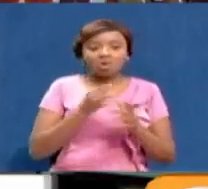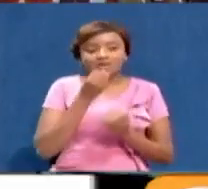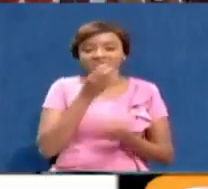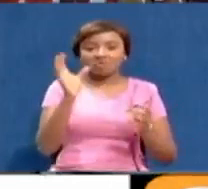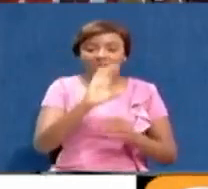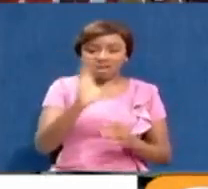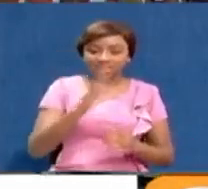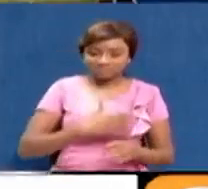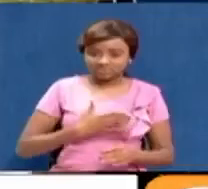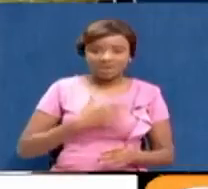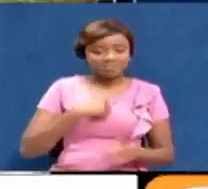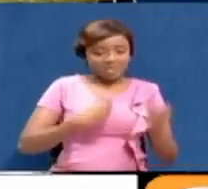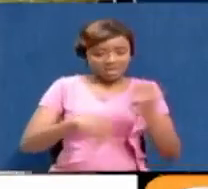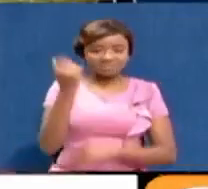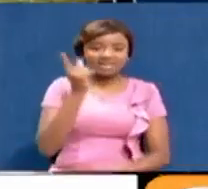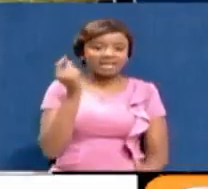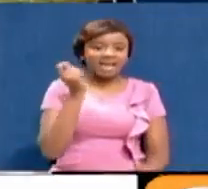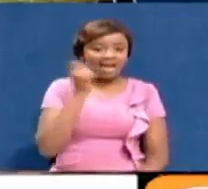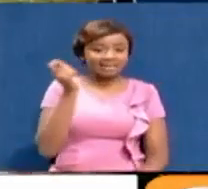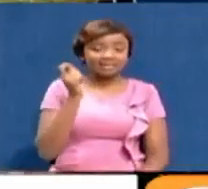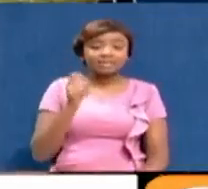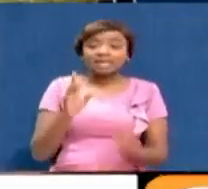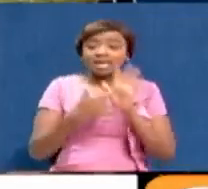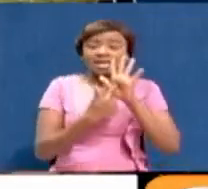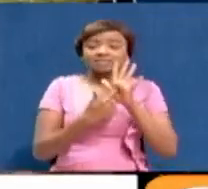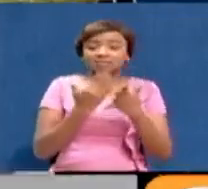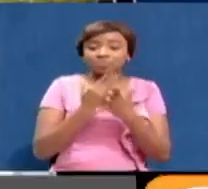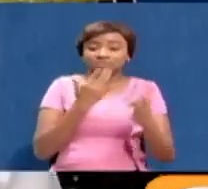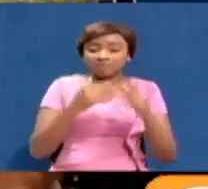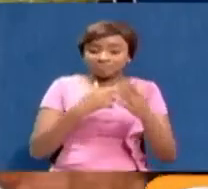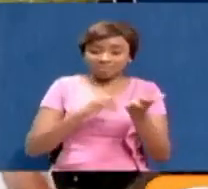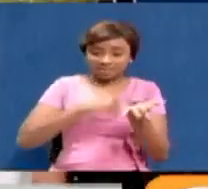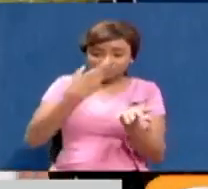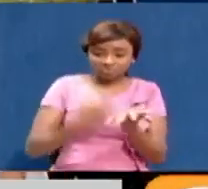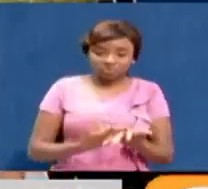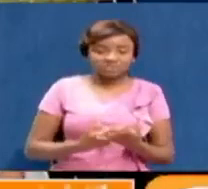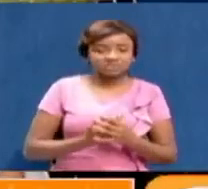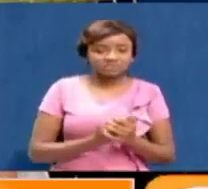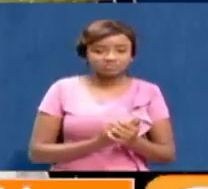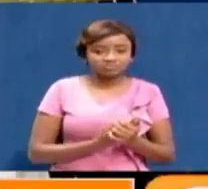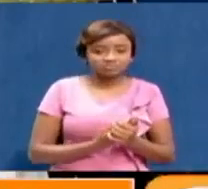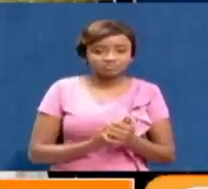clients, that I am selling honey. Some resources are cutting,